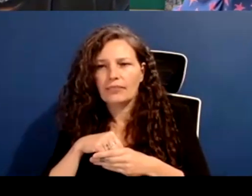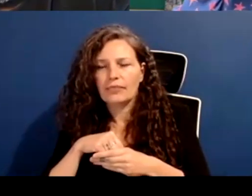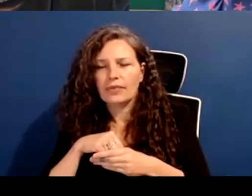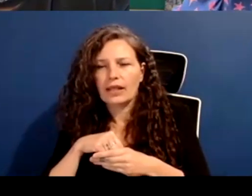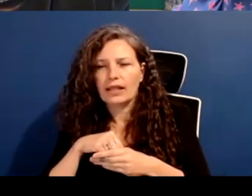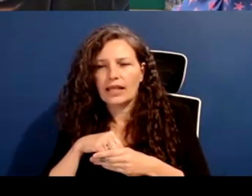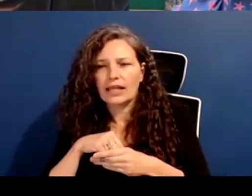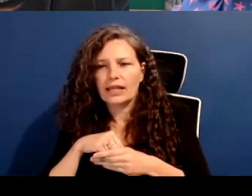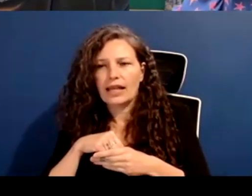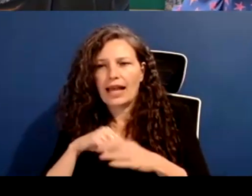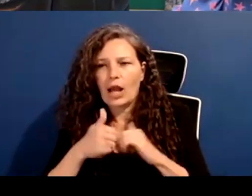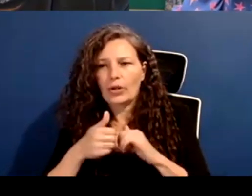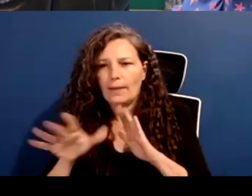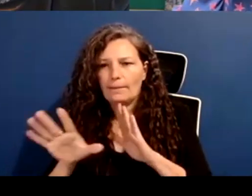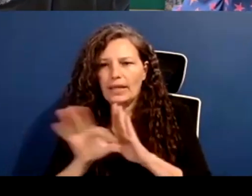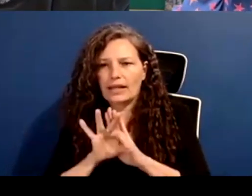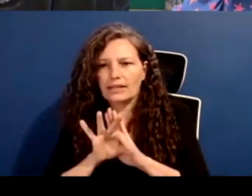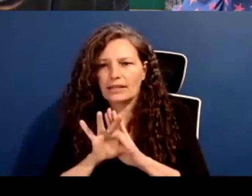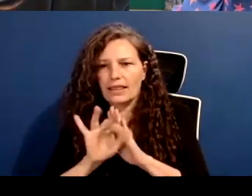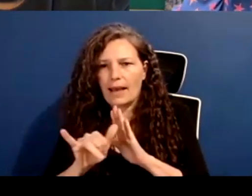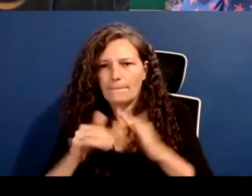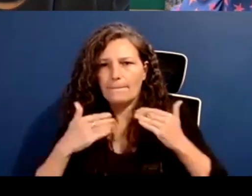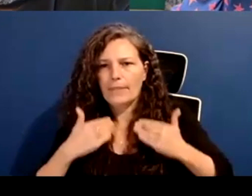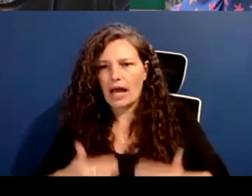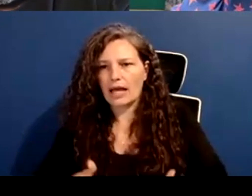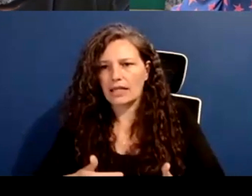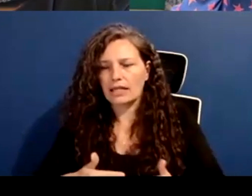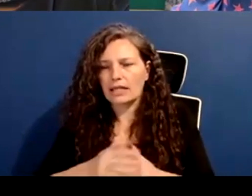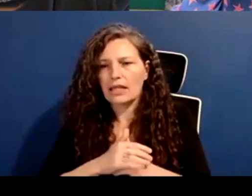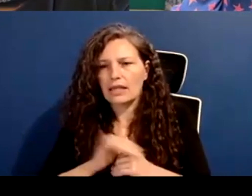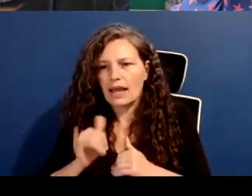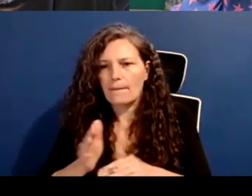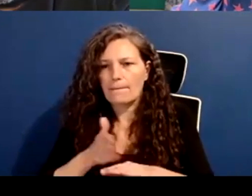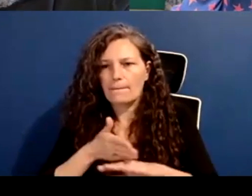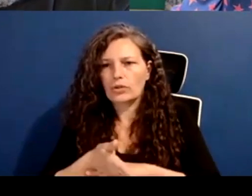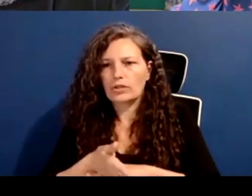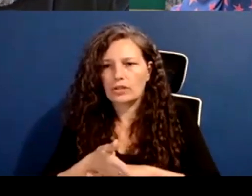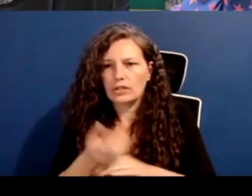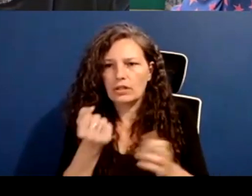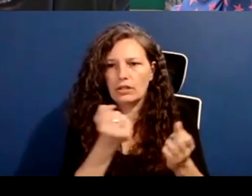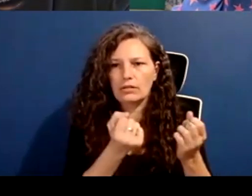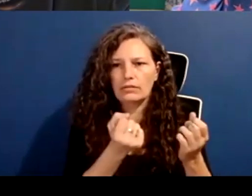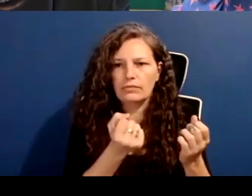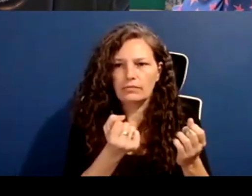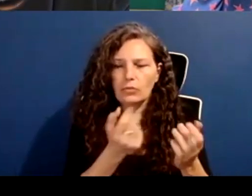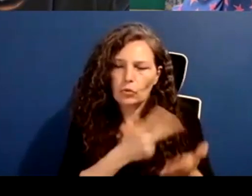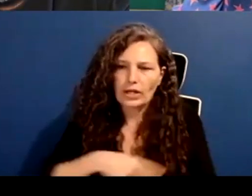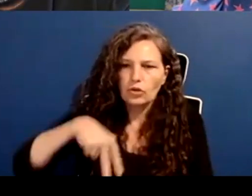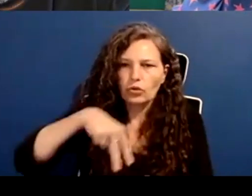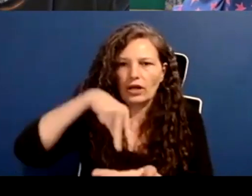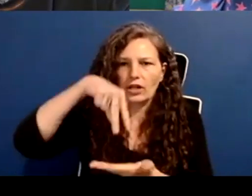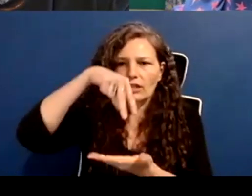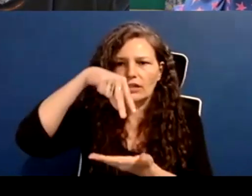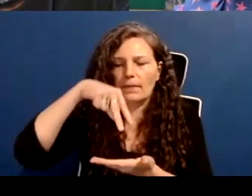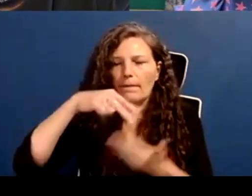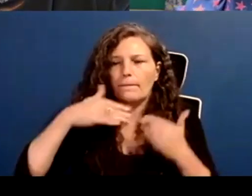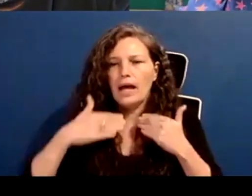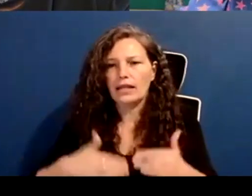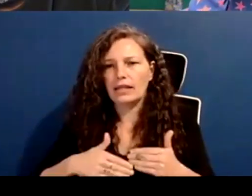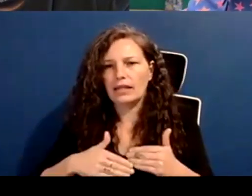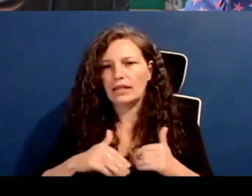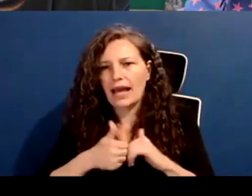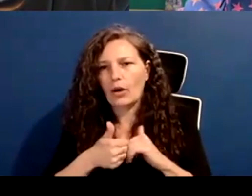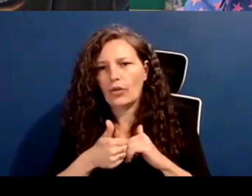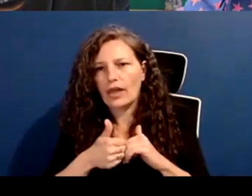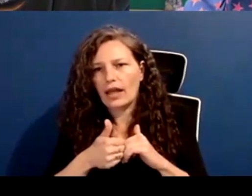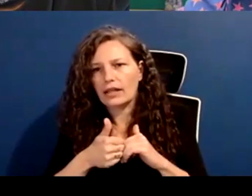that post-resurrection body, and it helps us to understand how God works through all bodies. And that way, you also